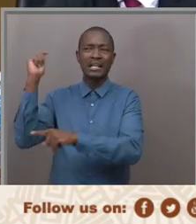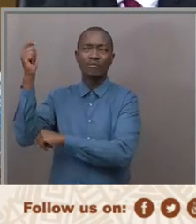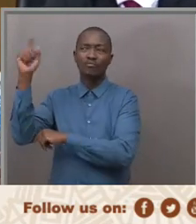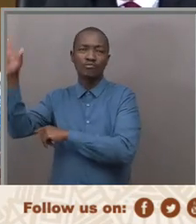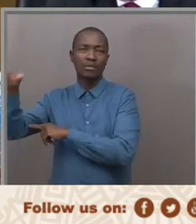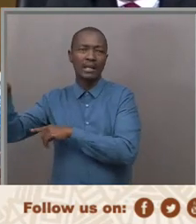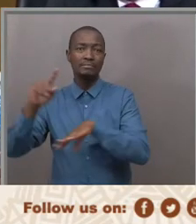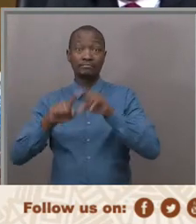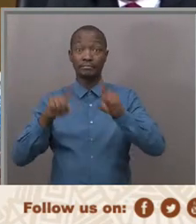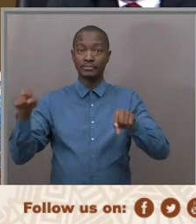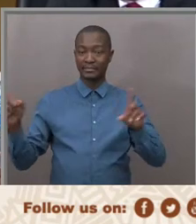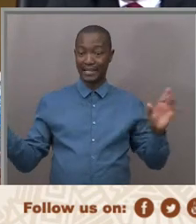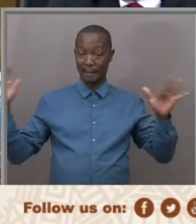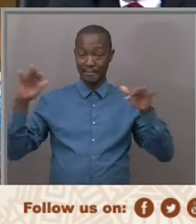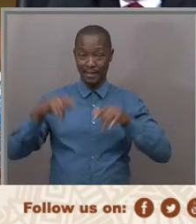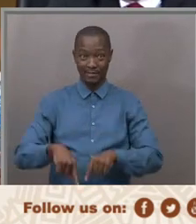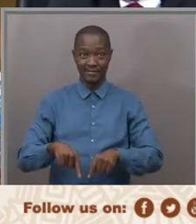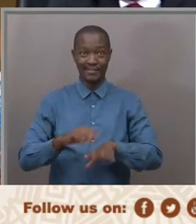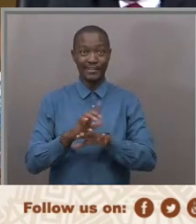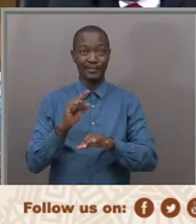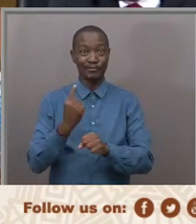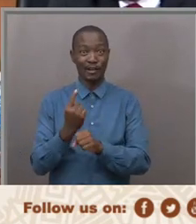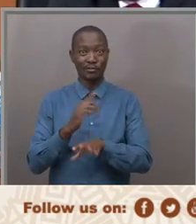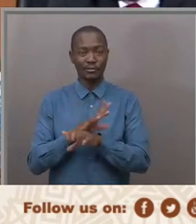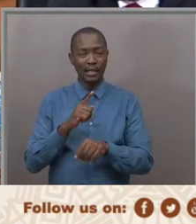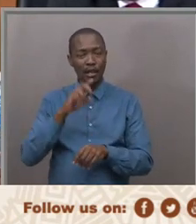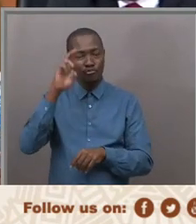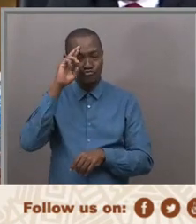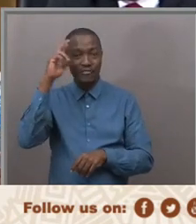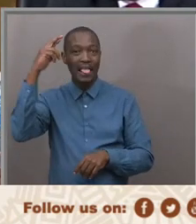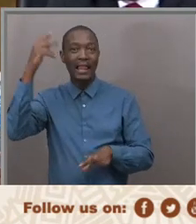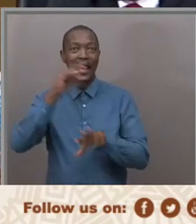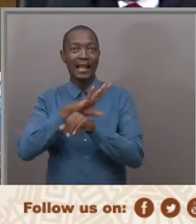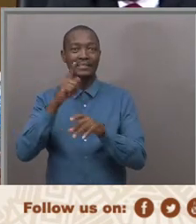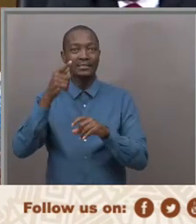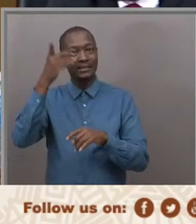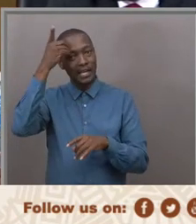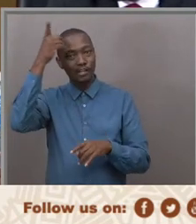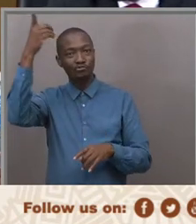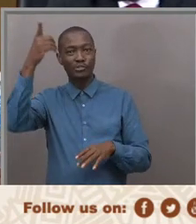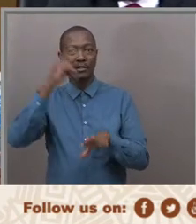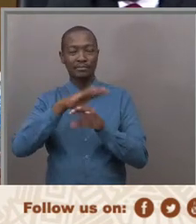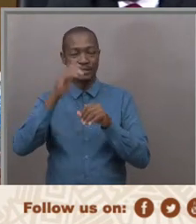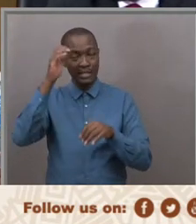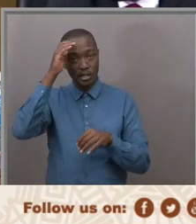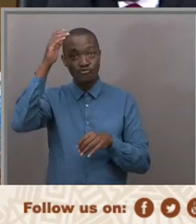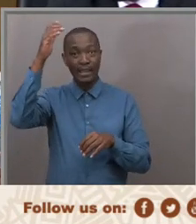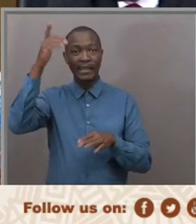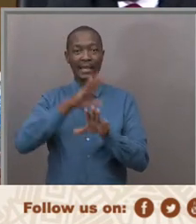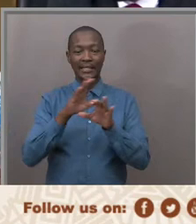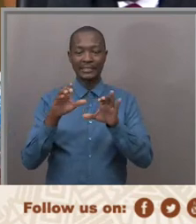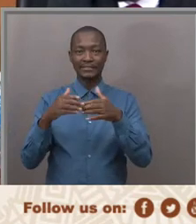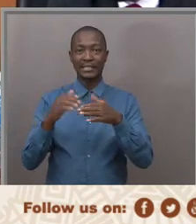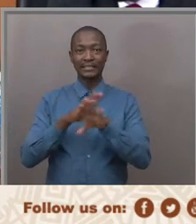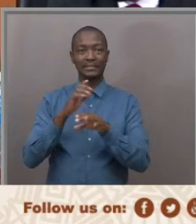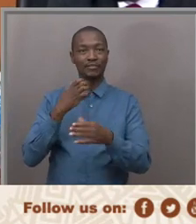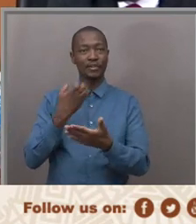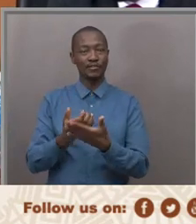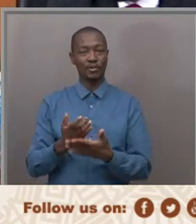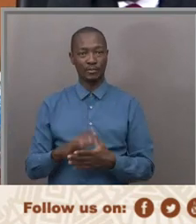country, come here to realize their dreams in the creative sector of our economy. We have very